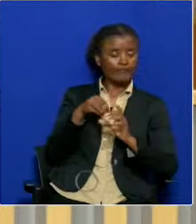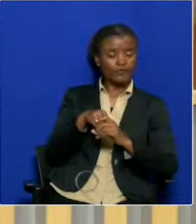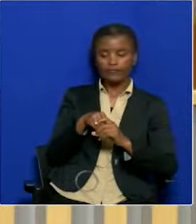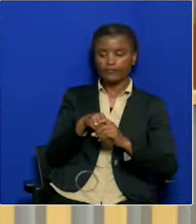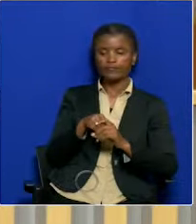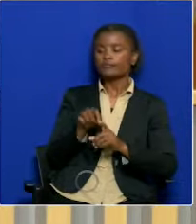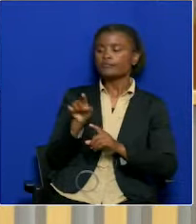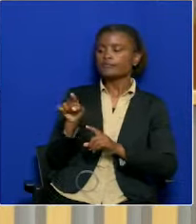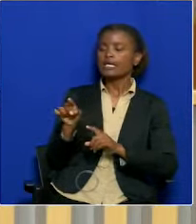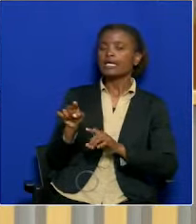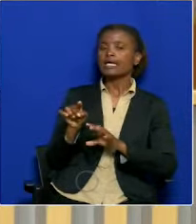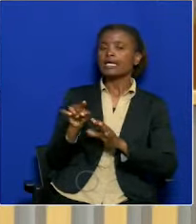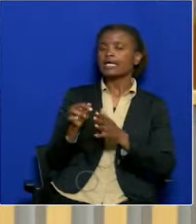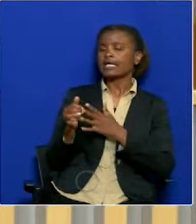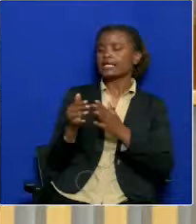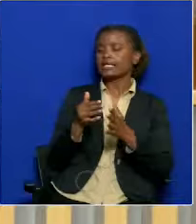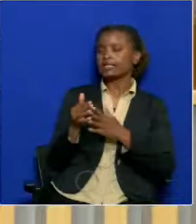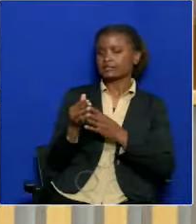make you stop